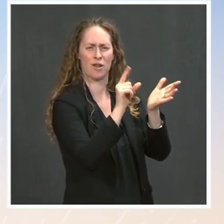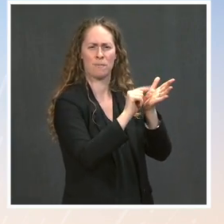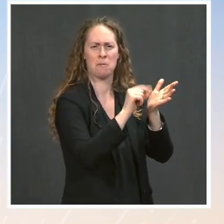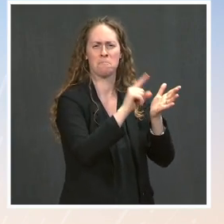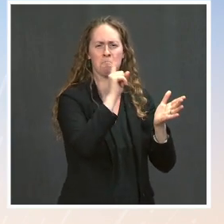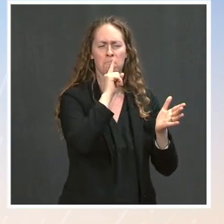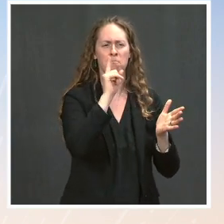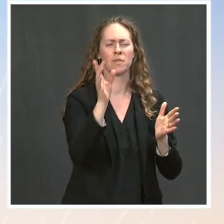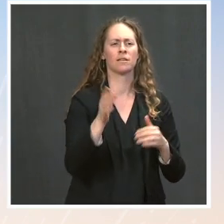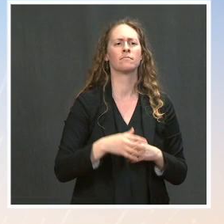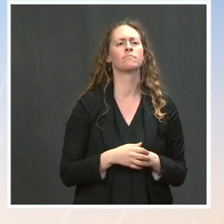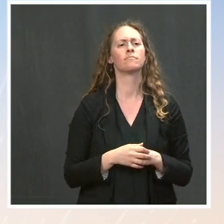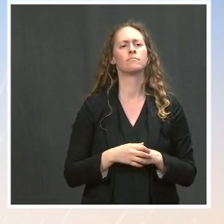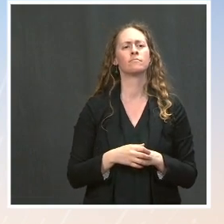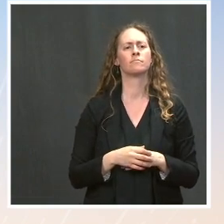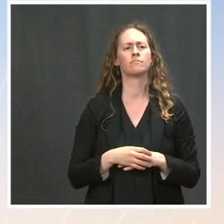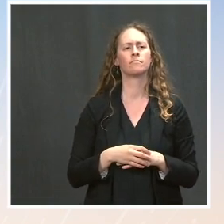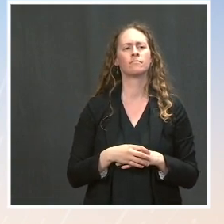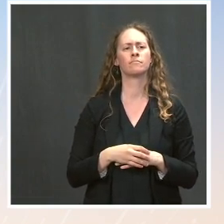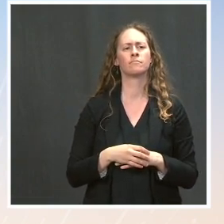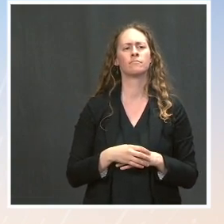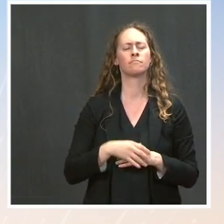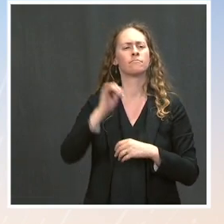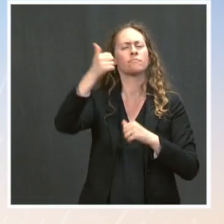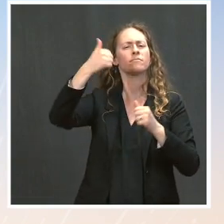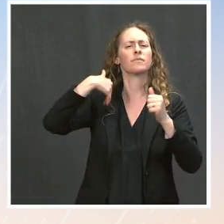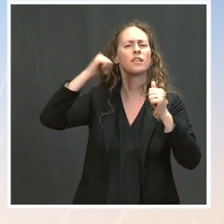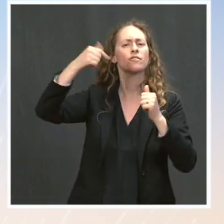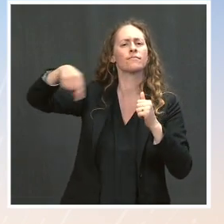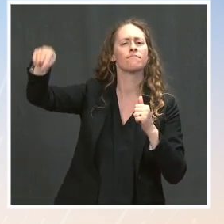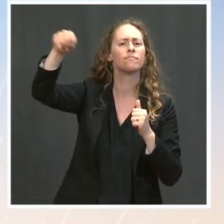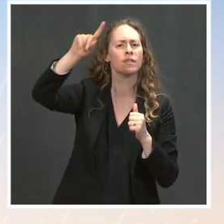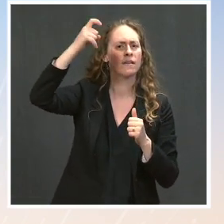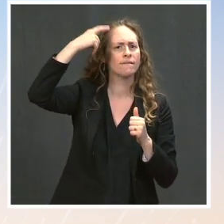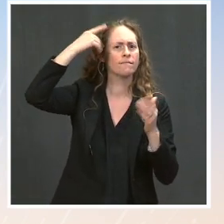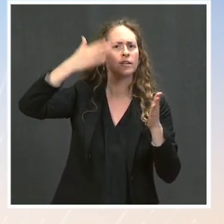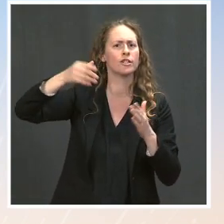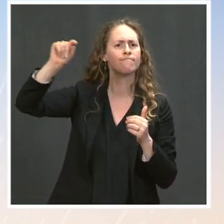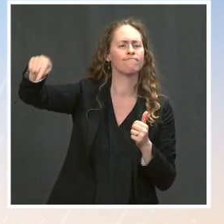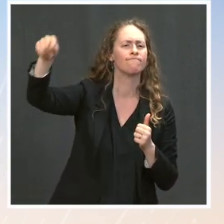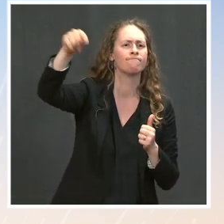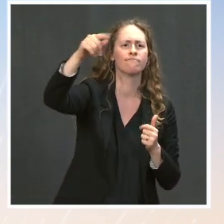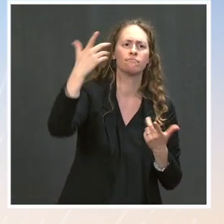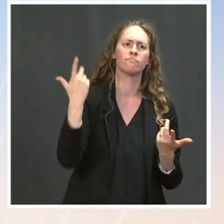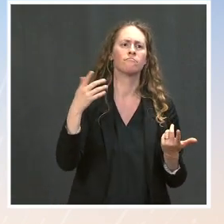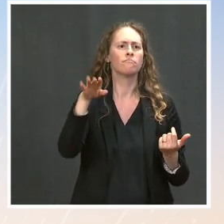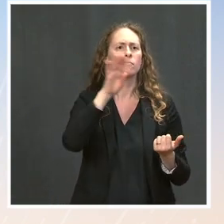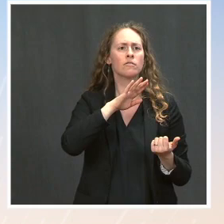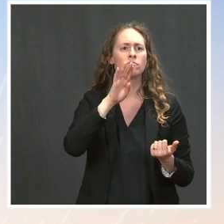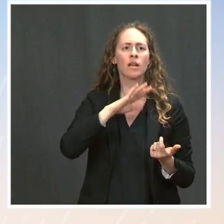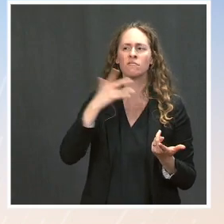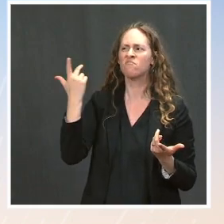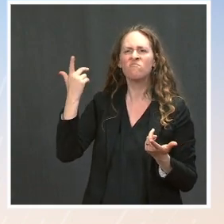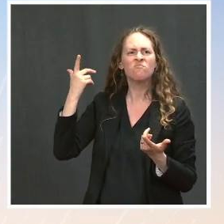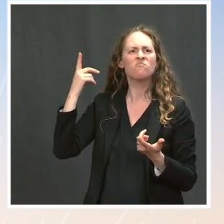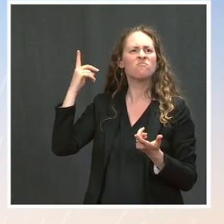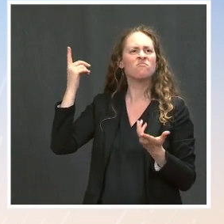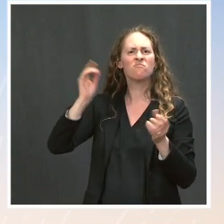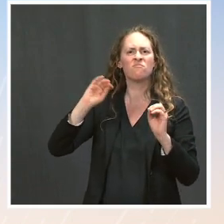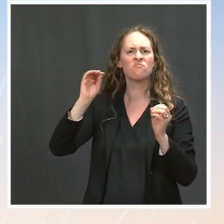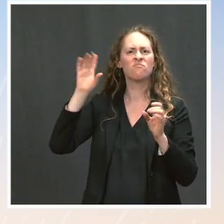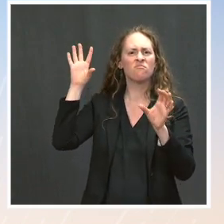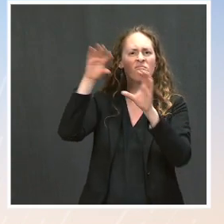number of governors who are frustrated that they haven't heard directly from President Biden on these weekly